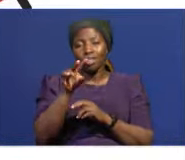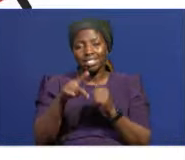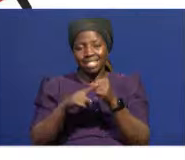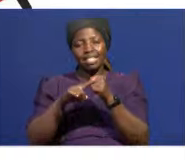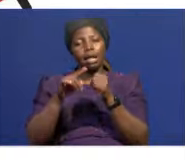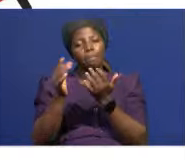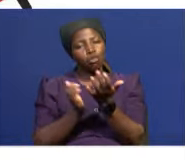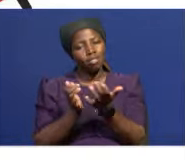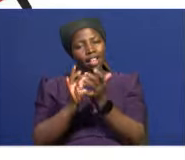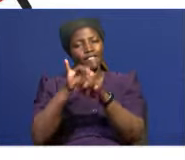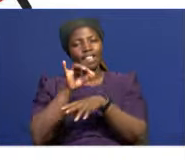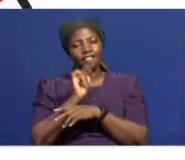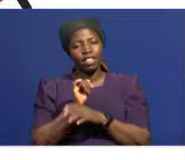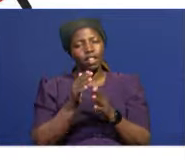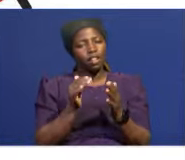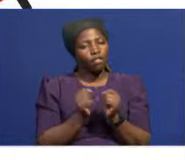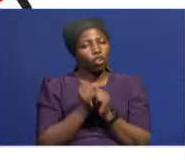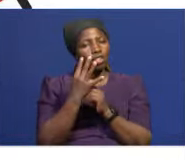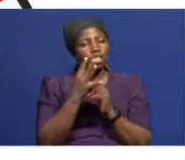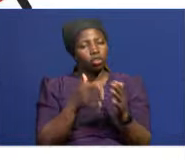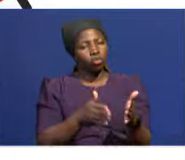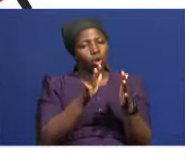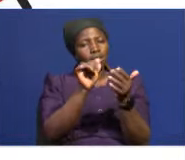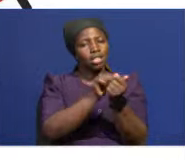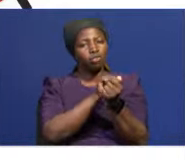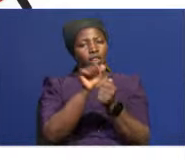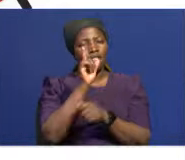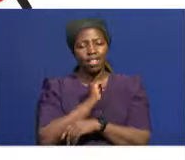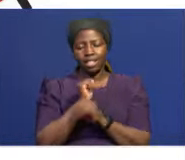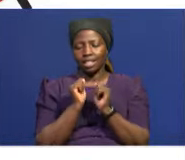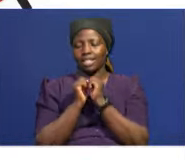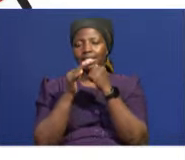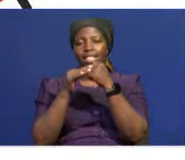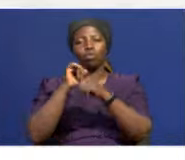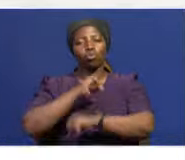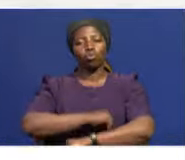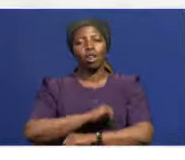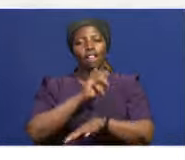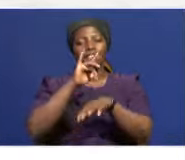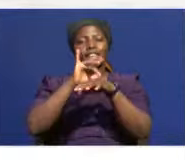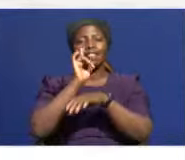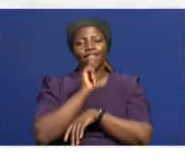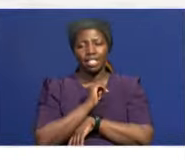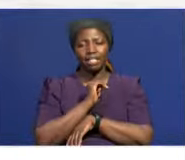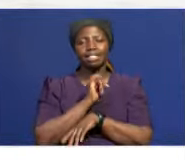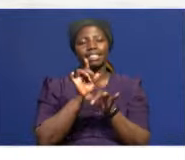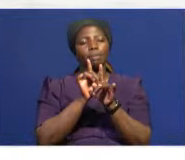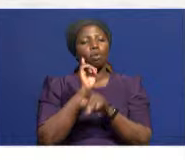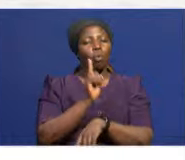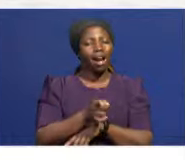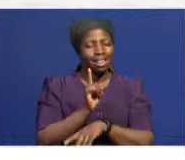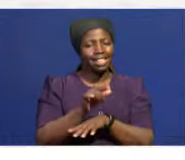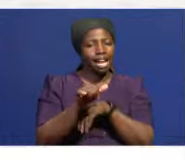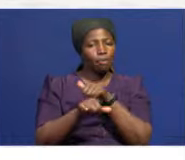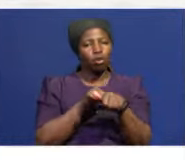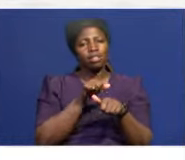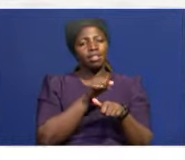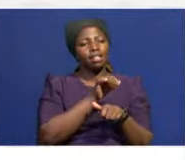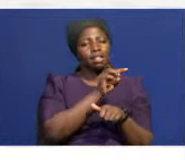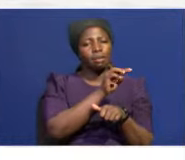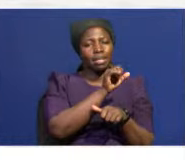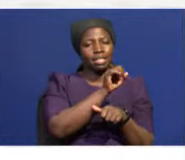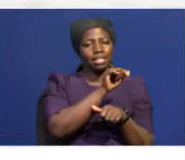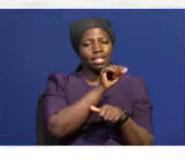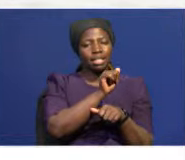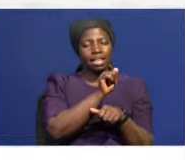affected, 14 roads destroyed, and 18 schools affected. There are also warning of a possible spillage from Masinga and